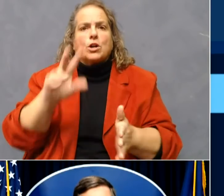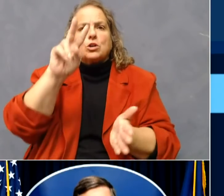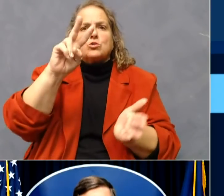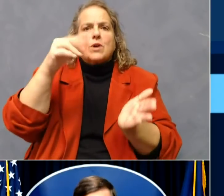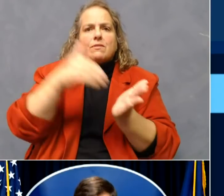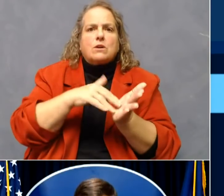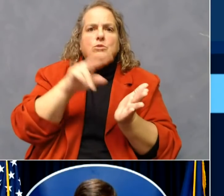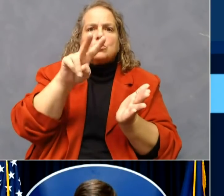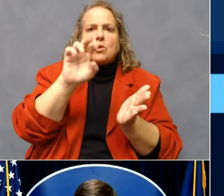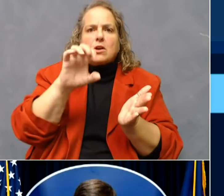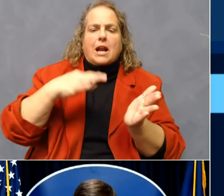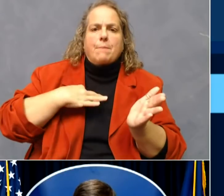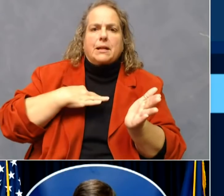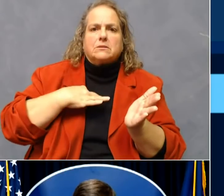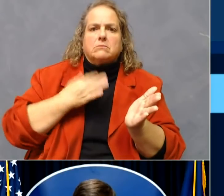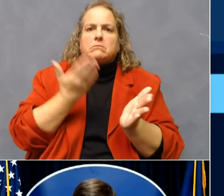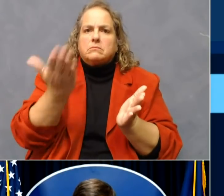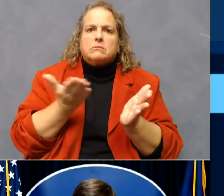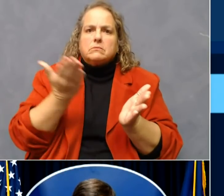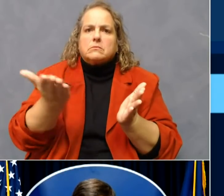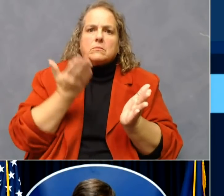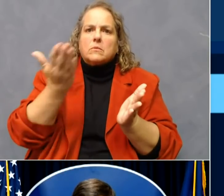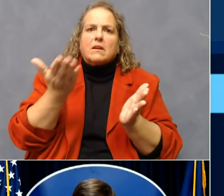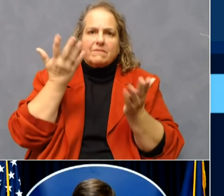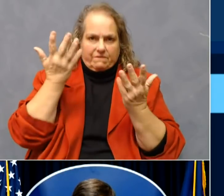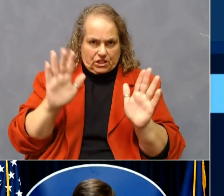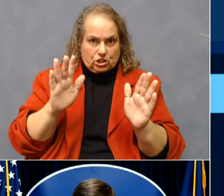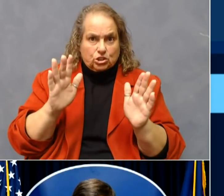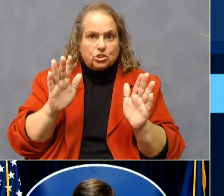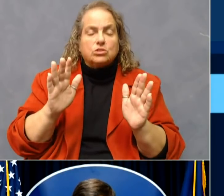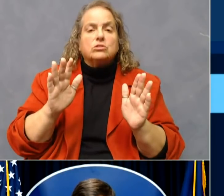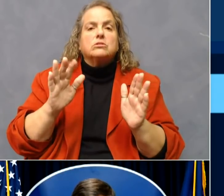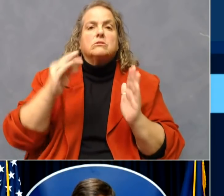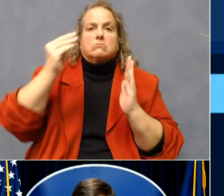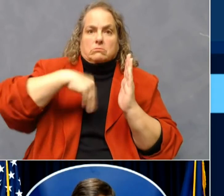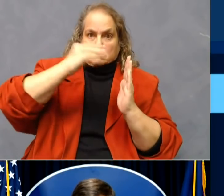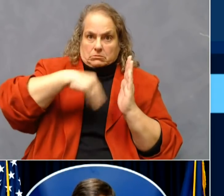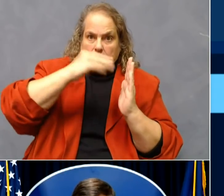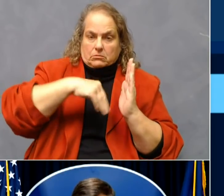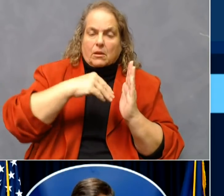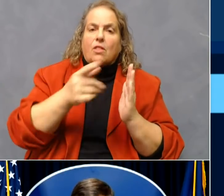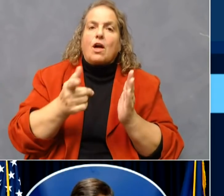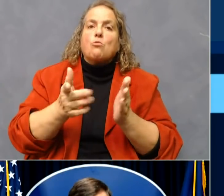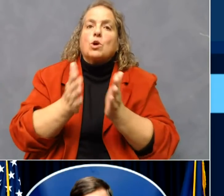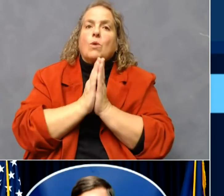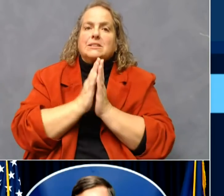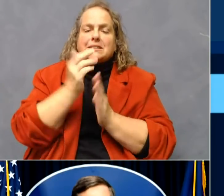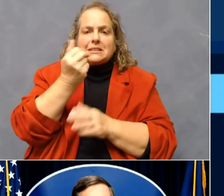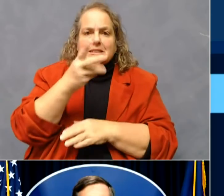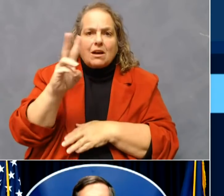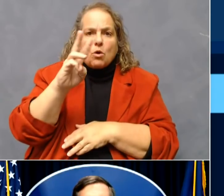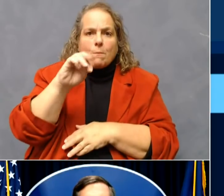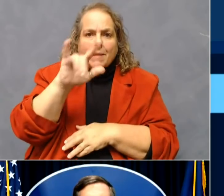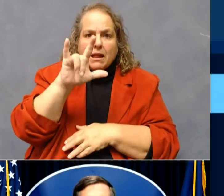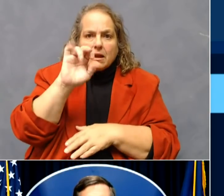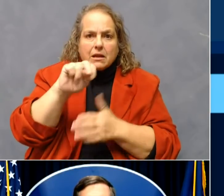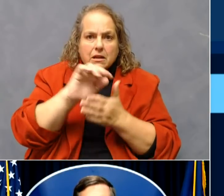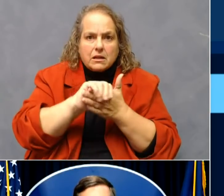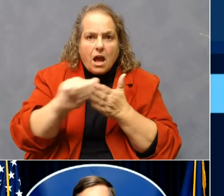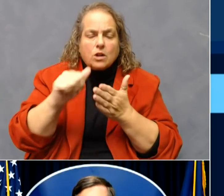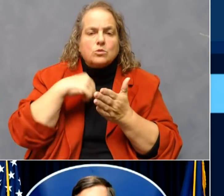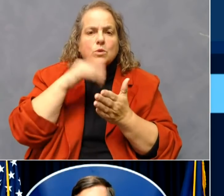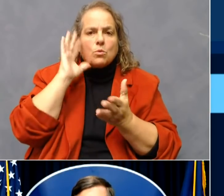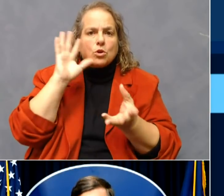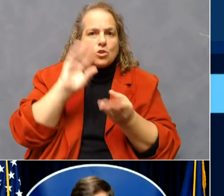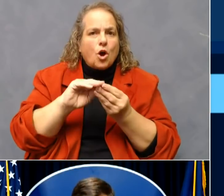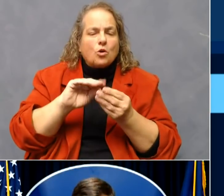submitted, and they request several million dollars. We'll get that total, but nowhere near right